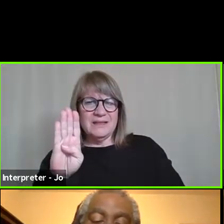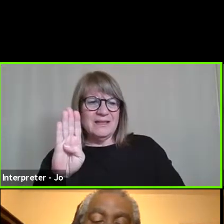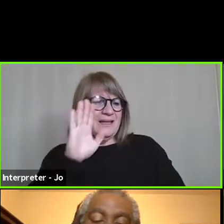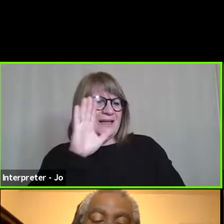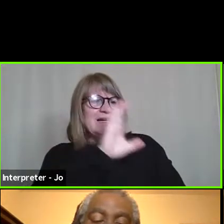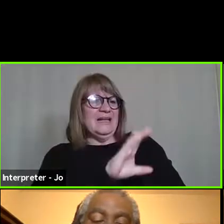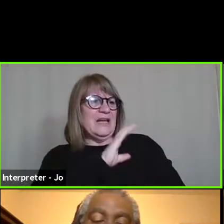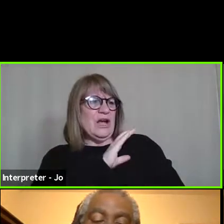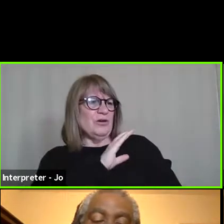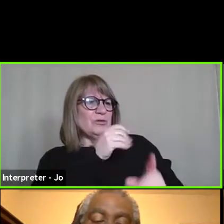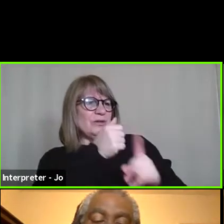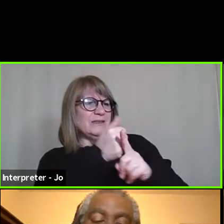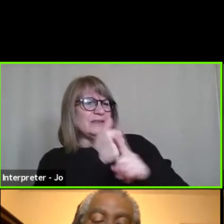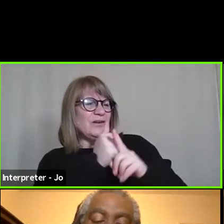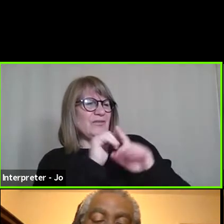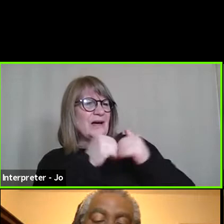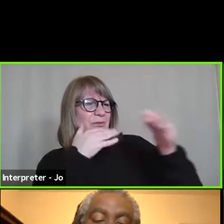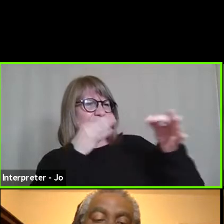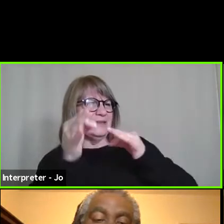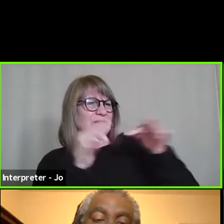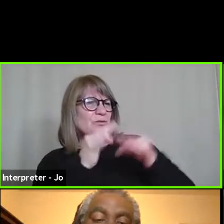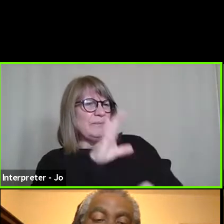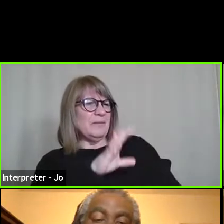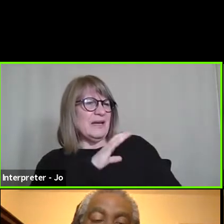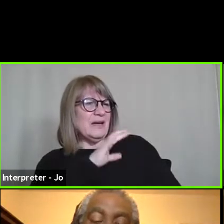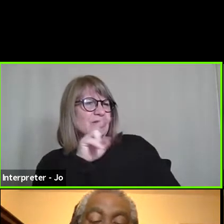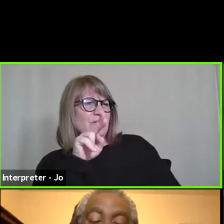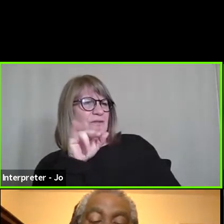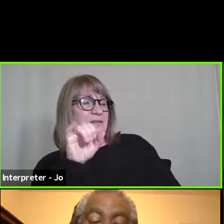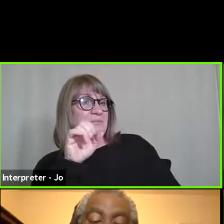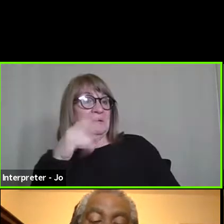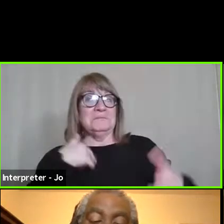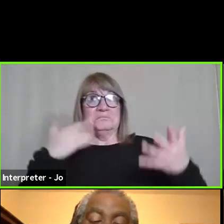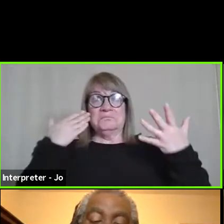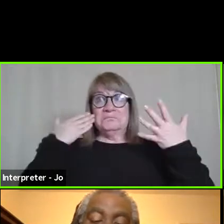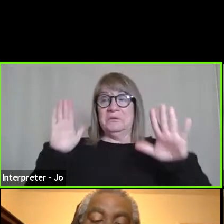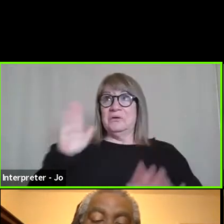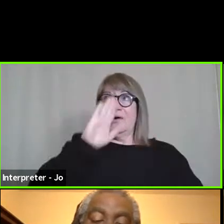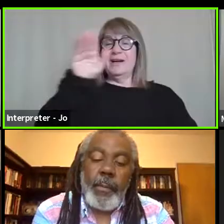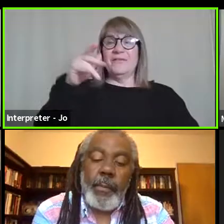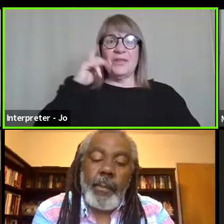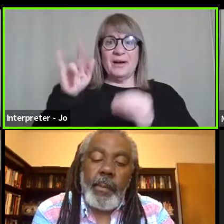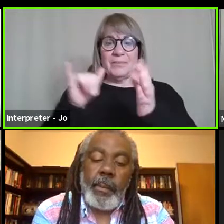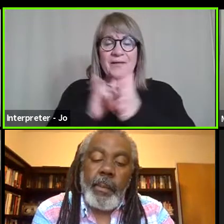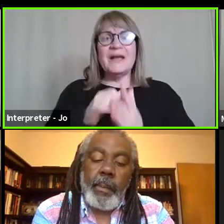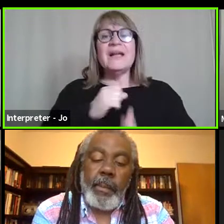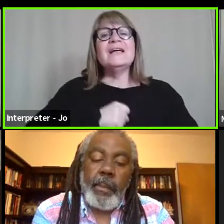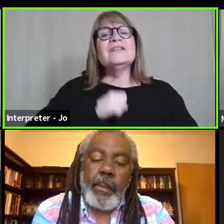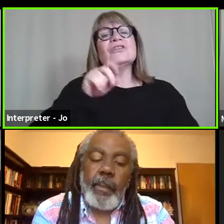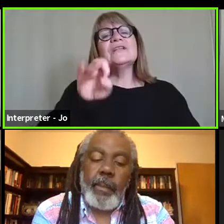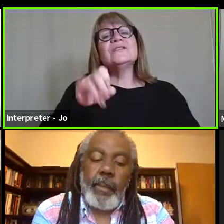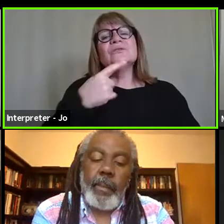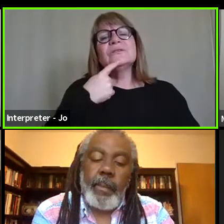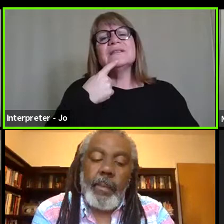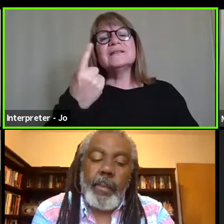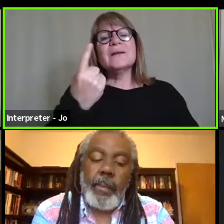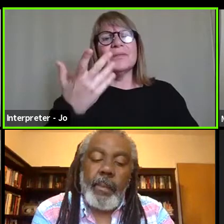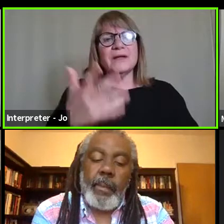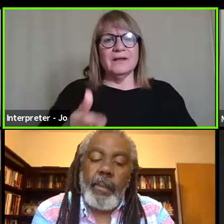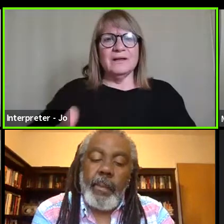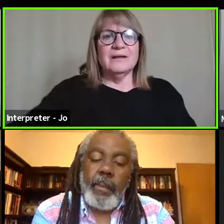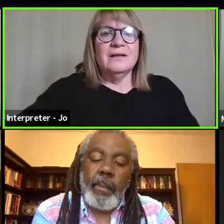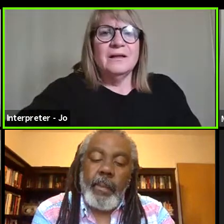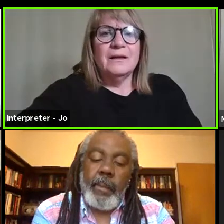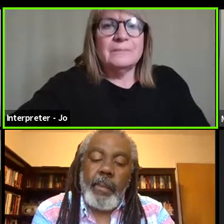i you know um so these are very good questions i'm sorry sue you were gonna say something no i'm